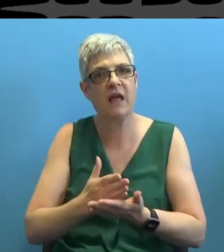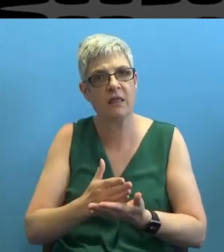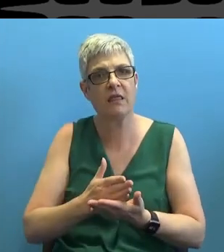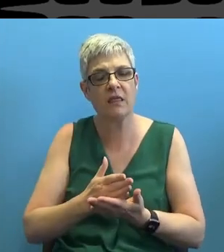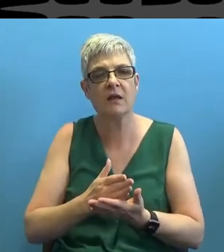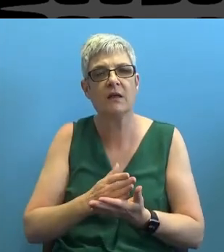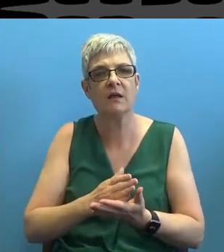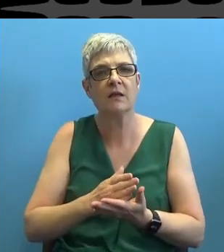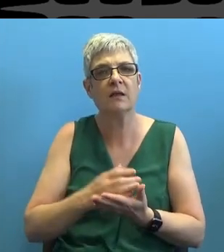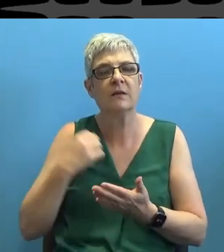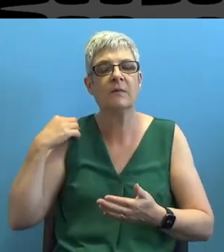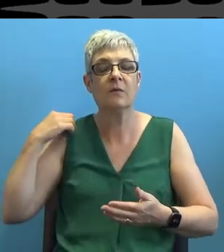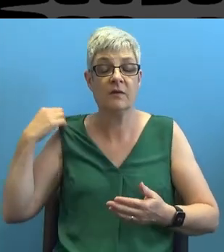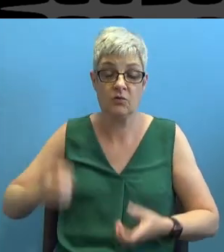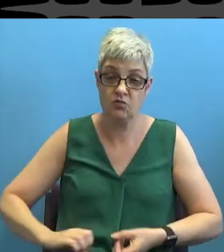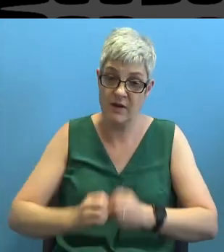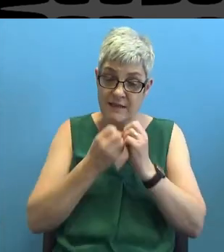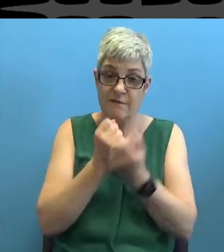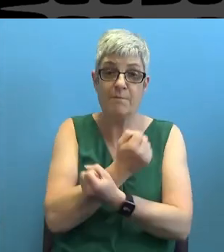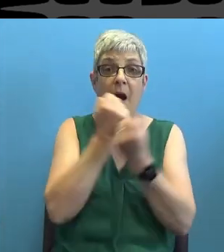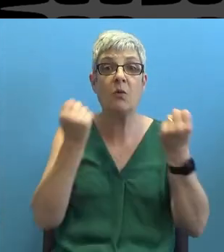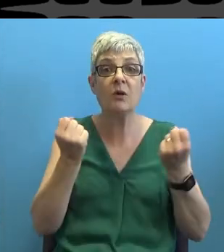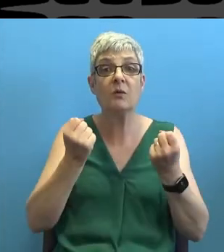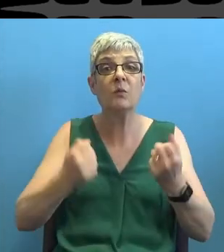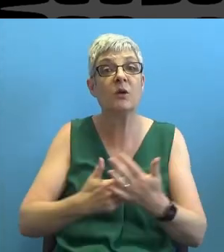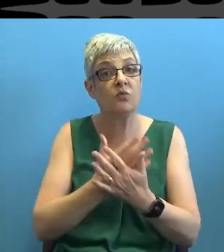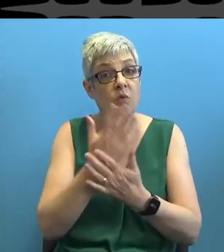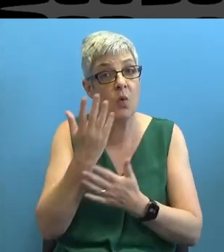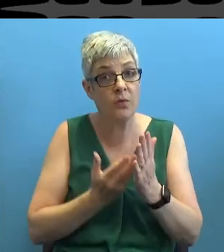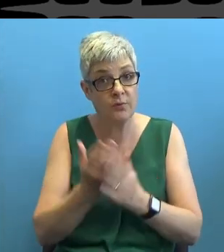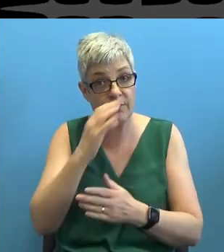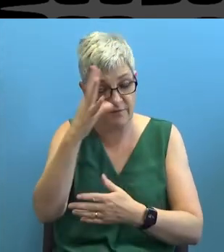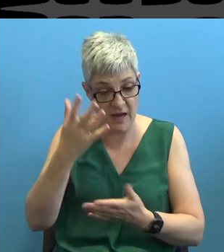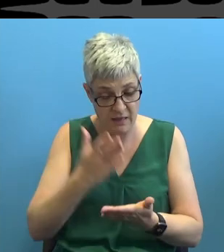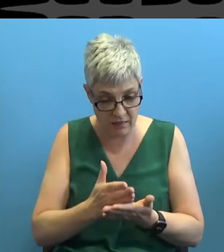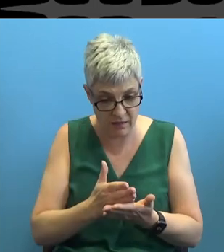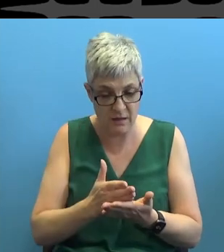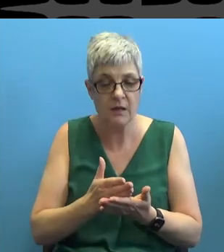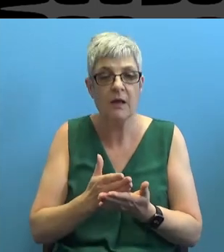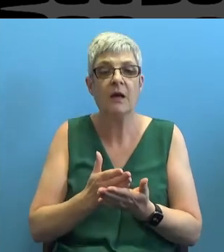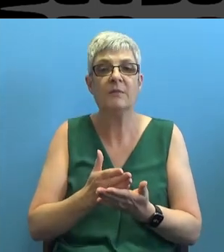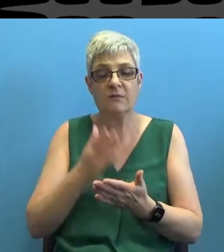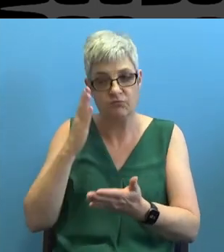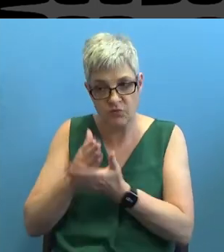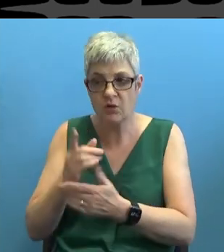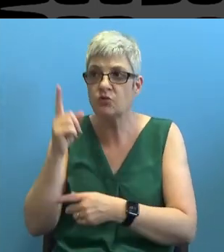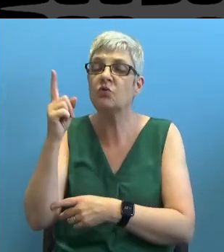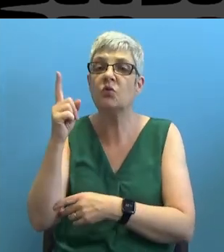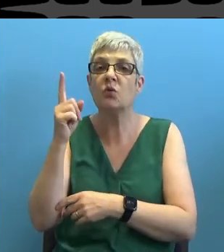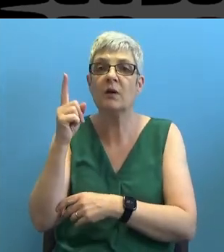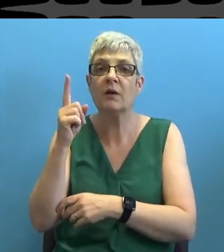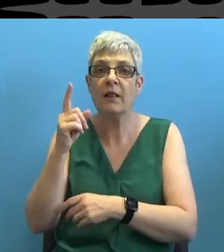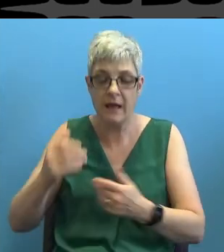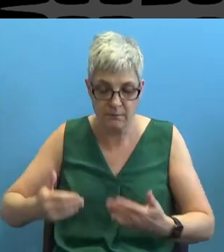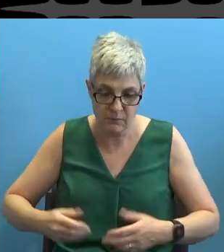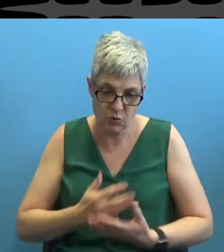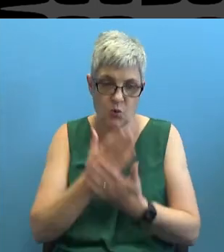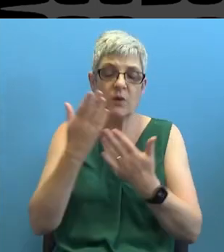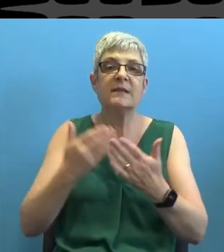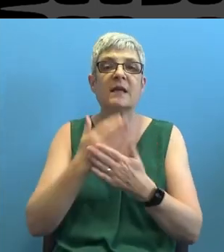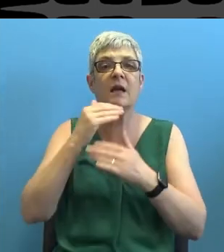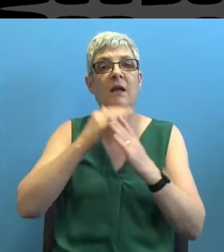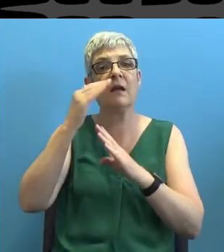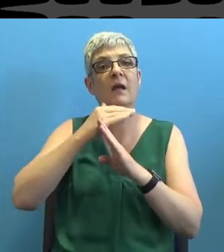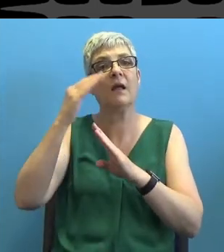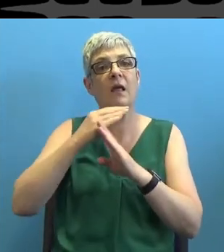By your creative power, may we grow in our faith, trusting you to bring us to maturity in Christ, that day by day